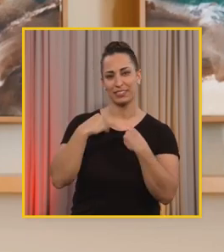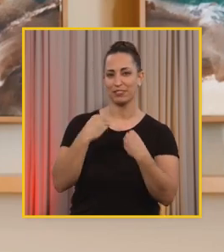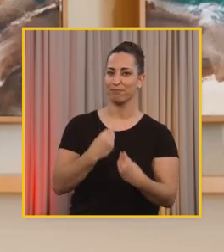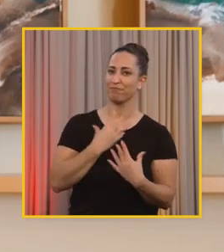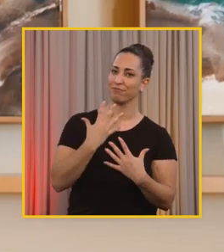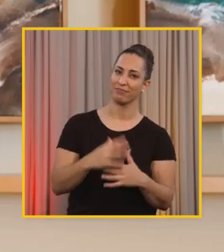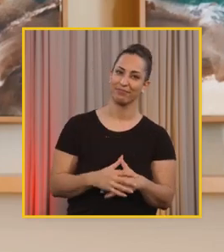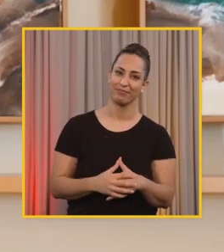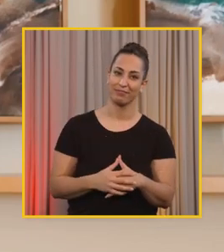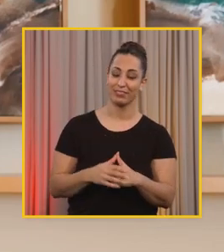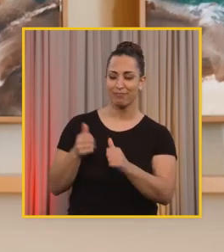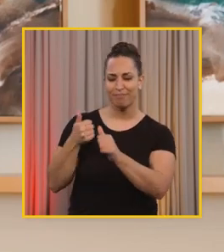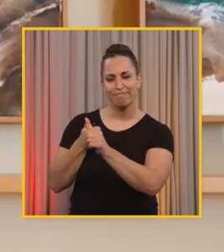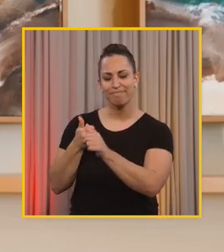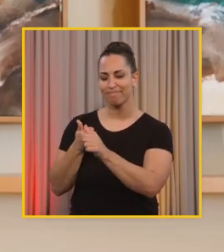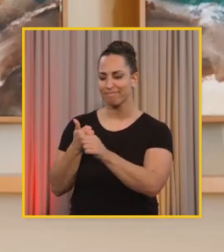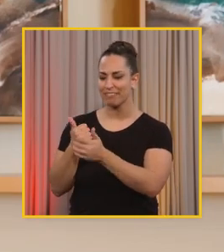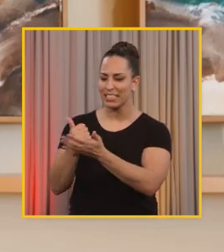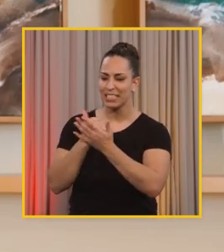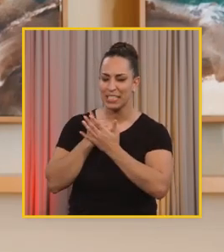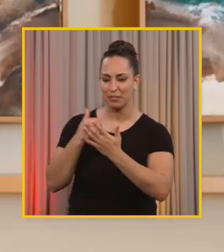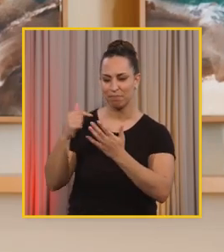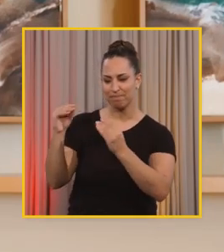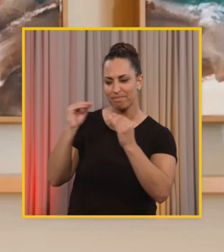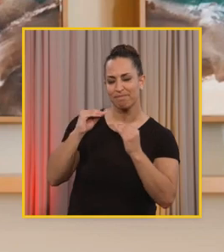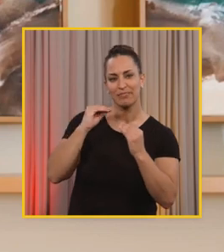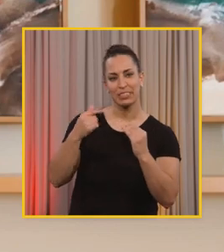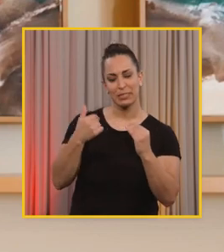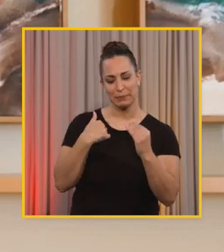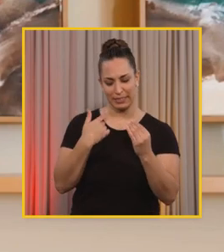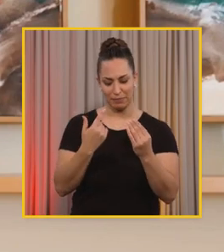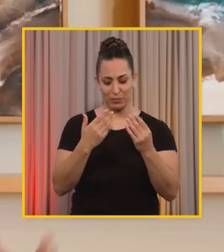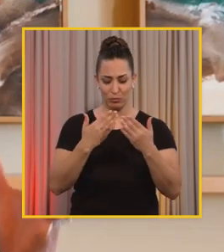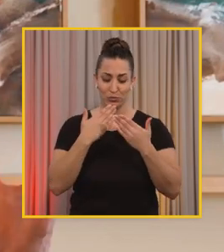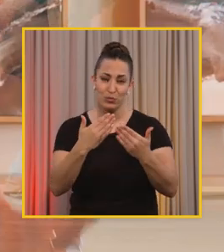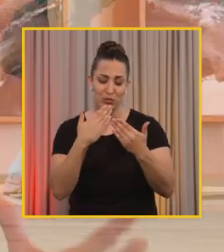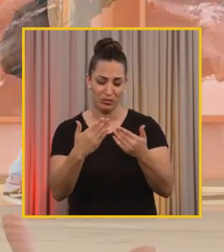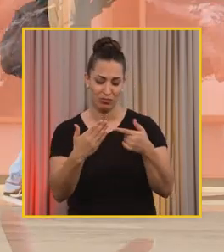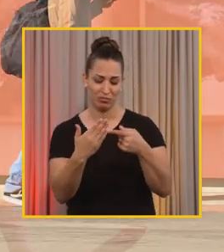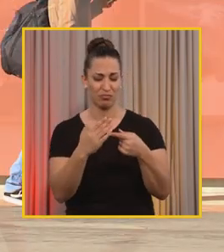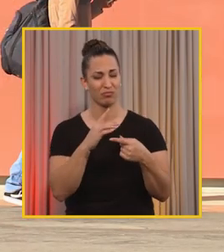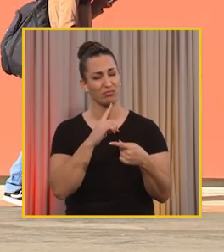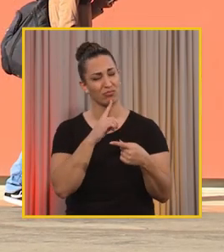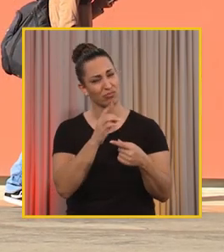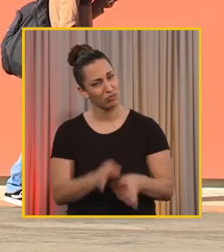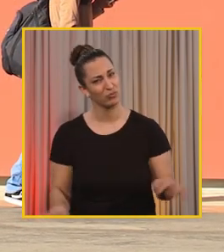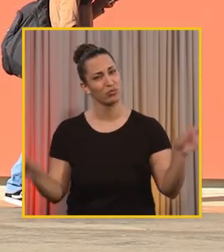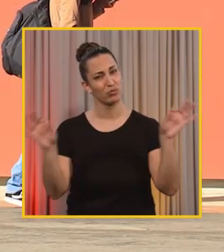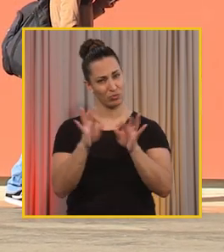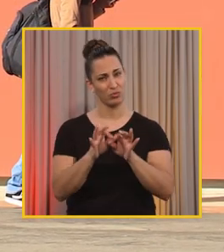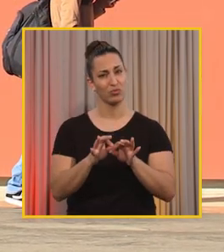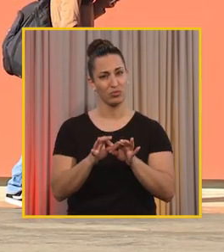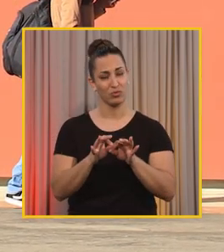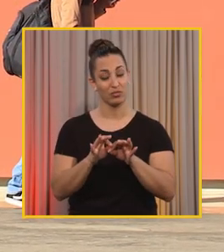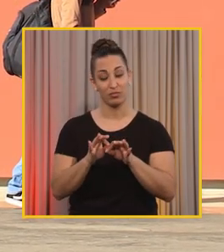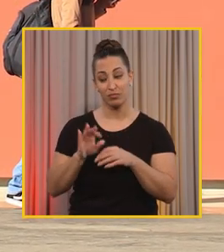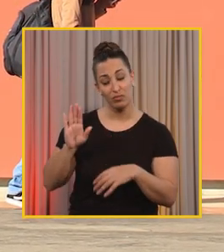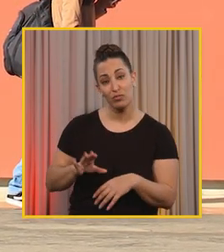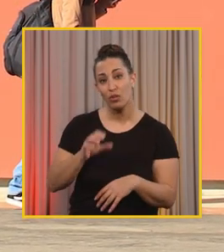commissioned prominent sculptor Roger Berry to create a large-scale